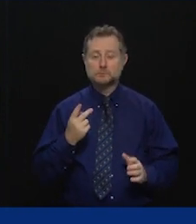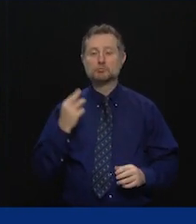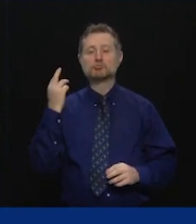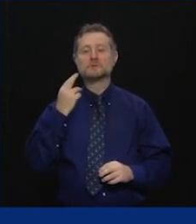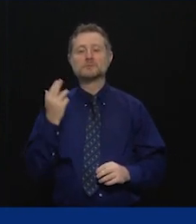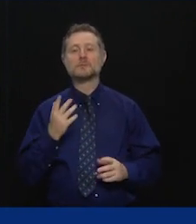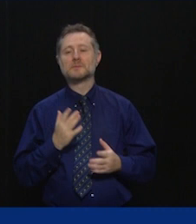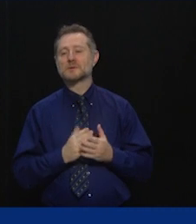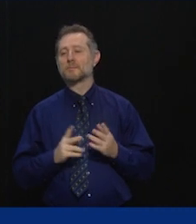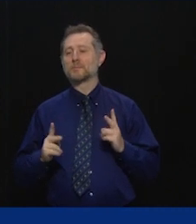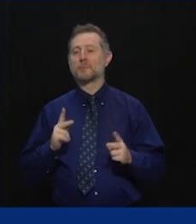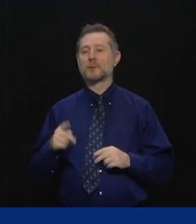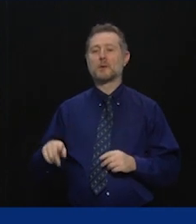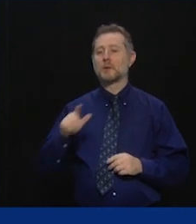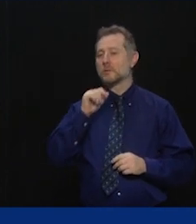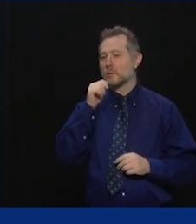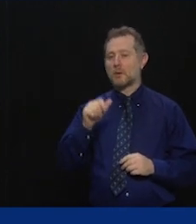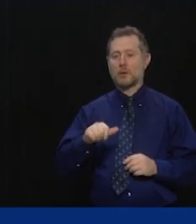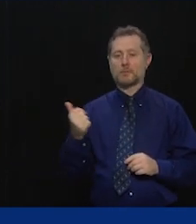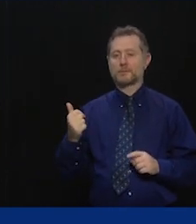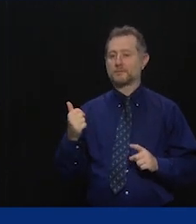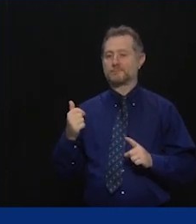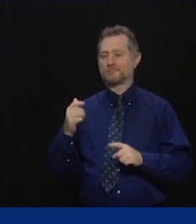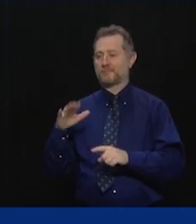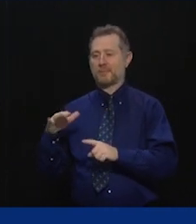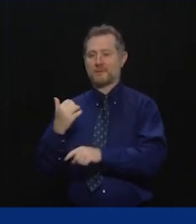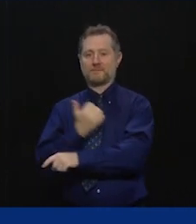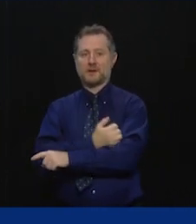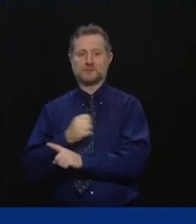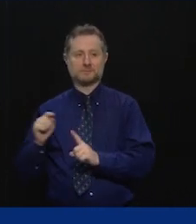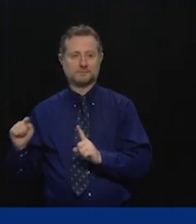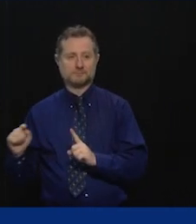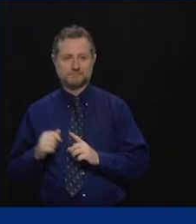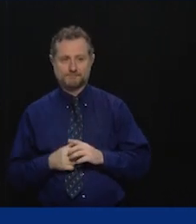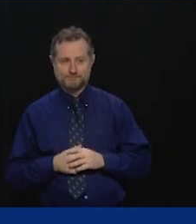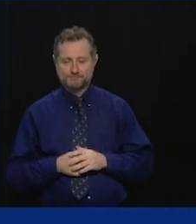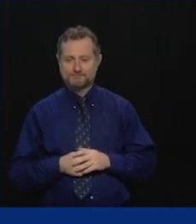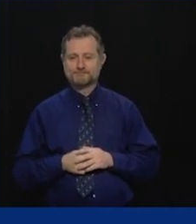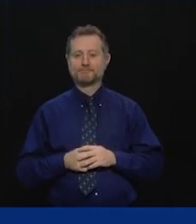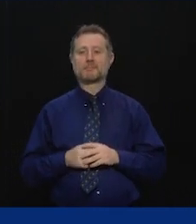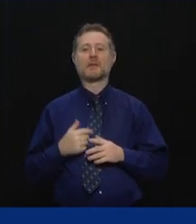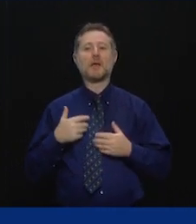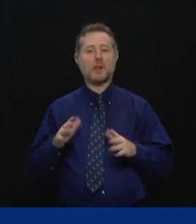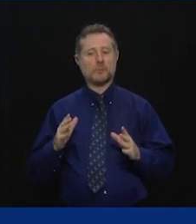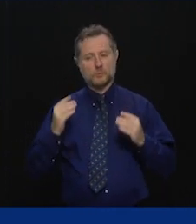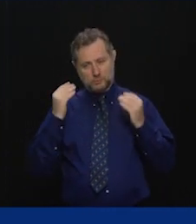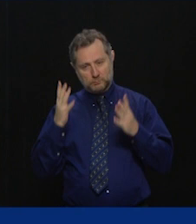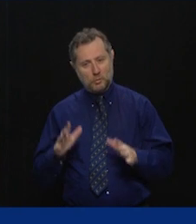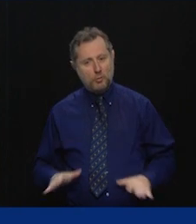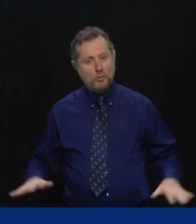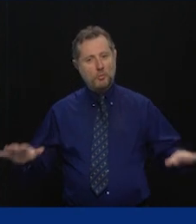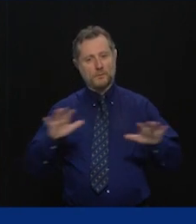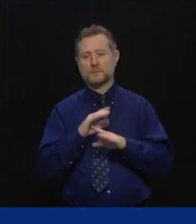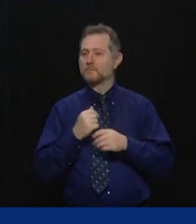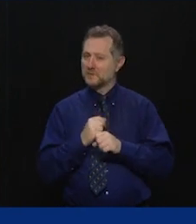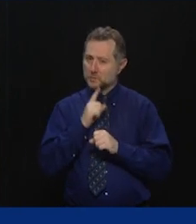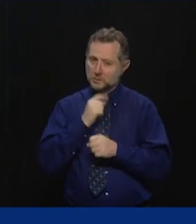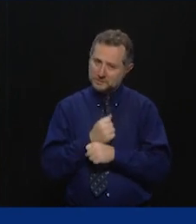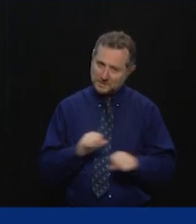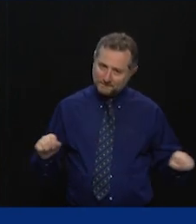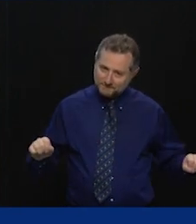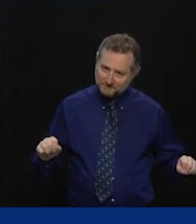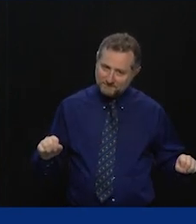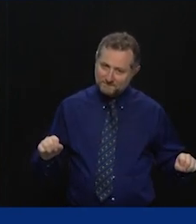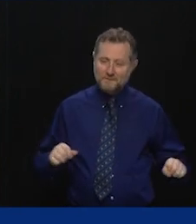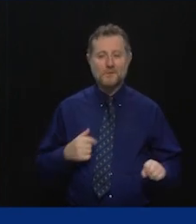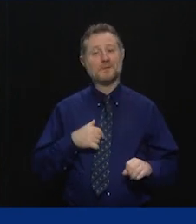only reason. And if we can get more people vaccinated and know that people are safe, this is our way to finally come back to some